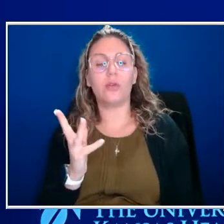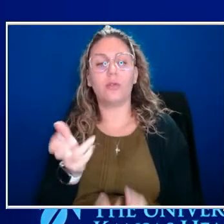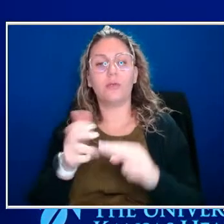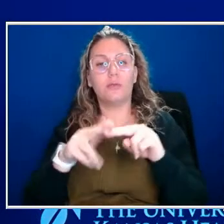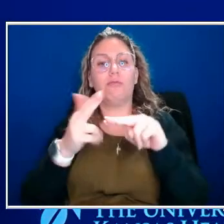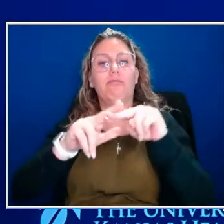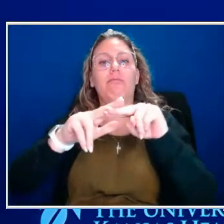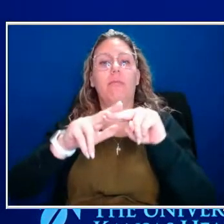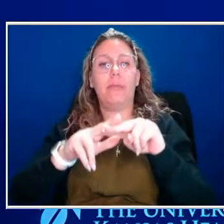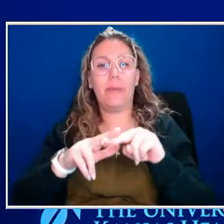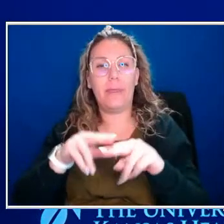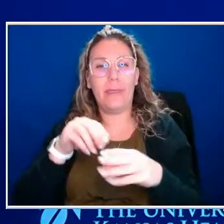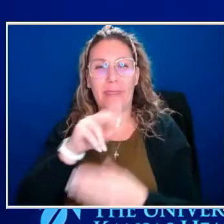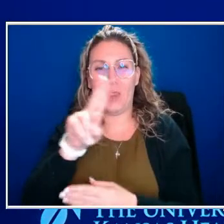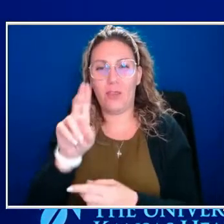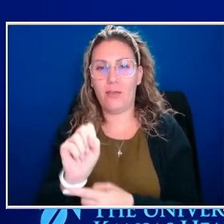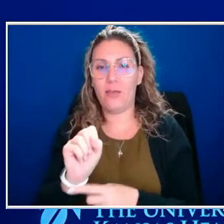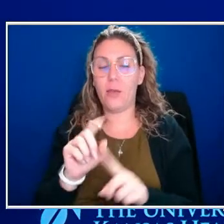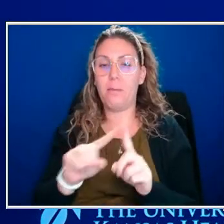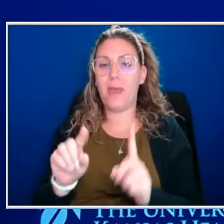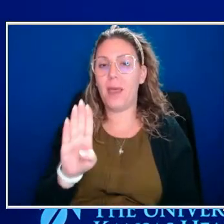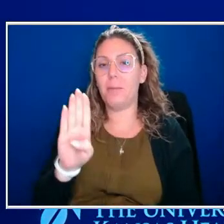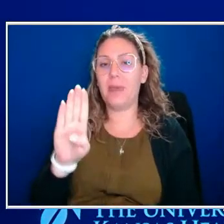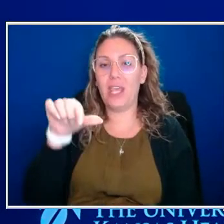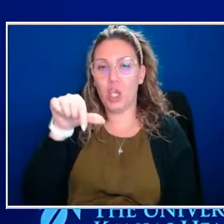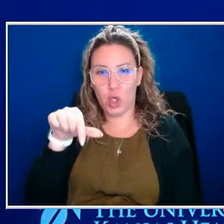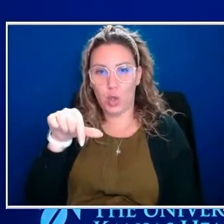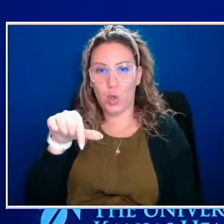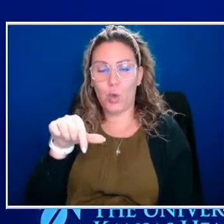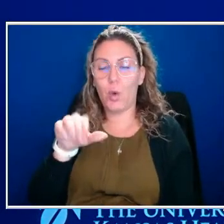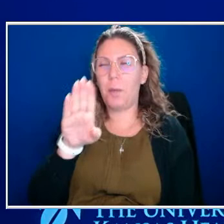States, mostly the BQ, so it's BQ1, I think